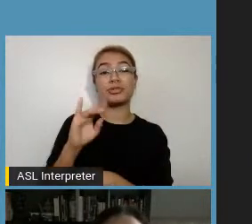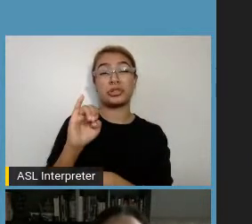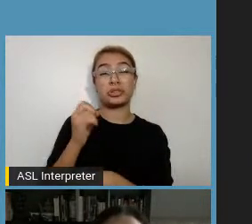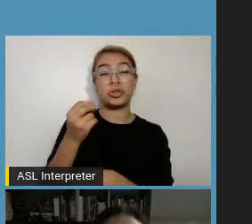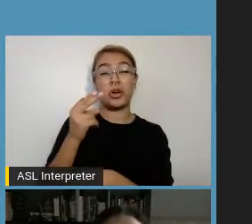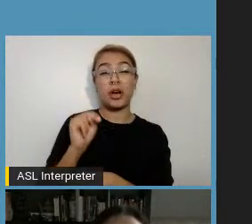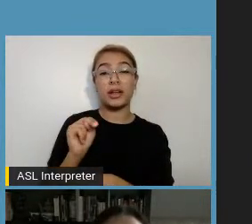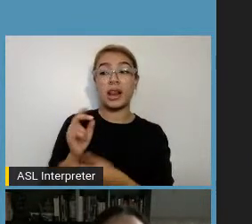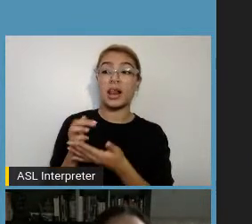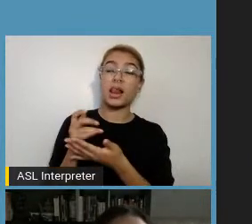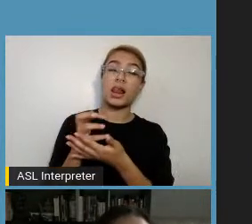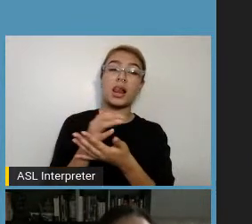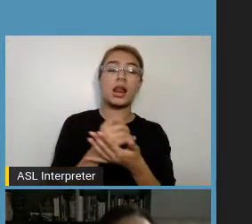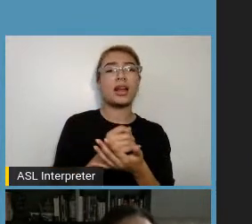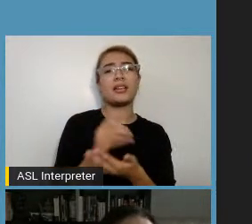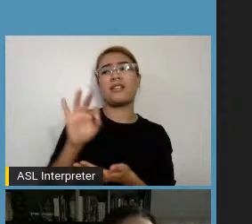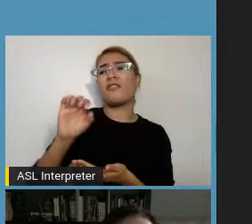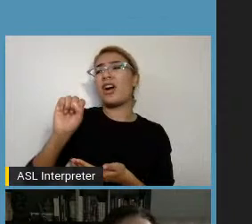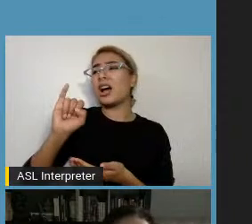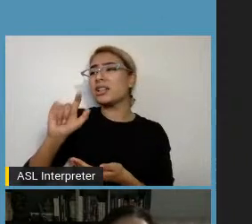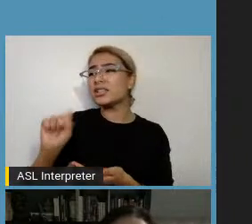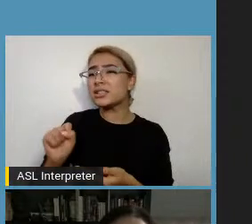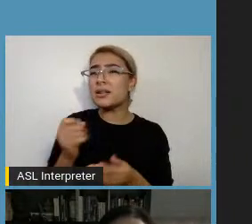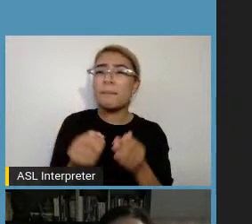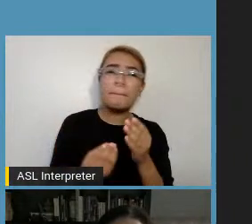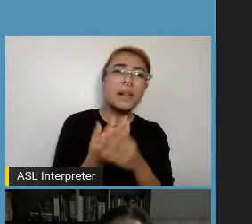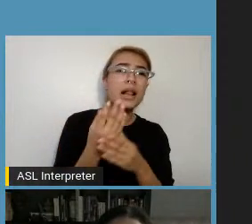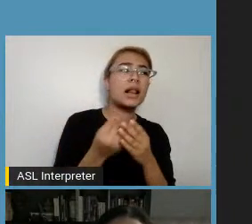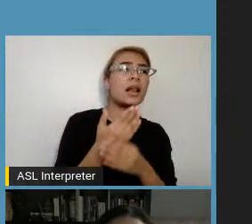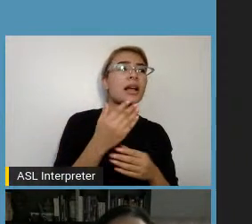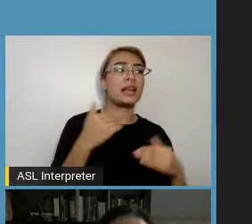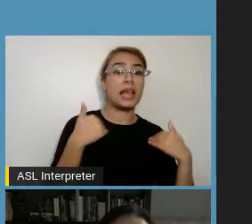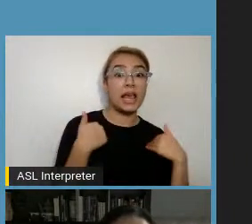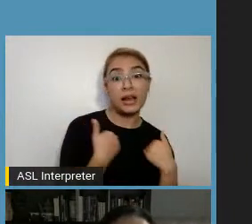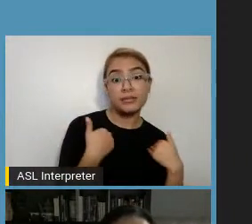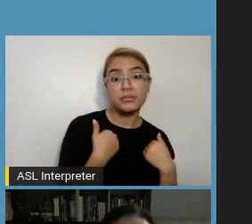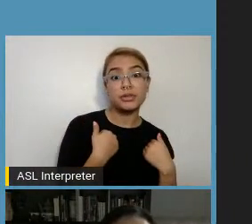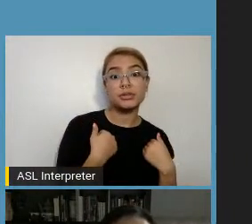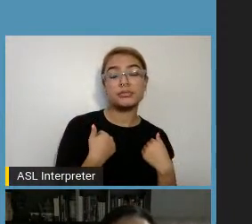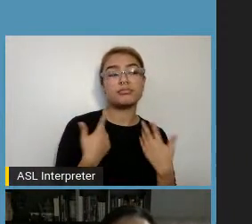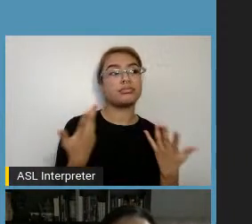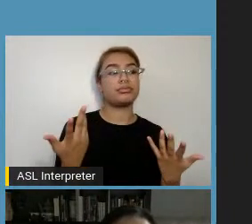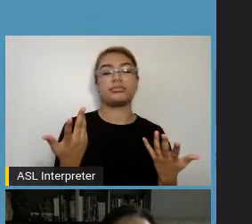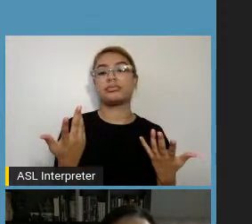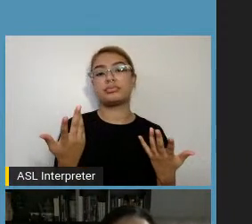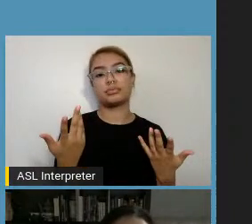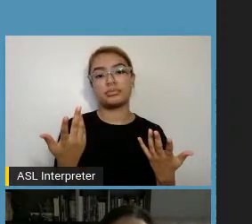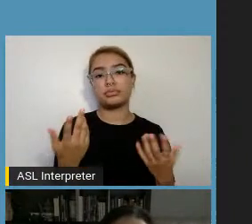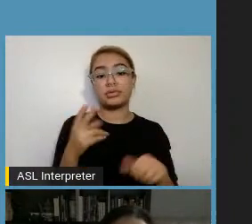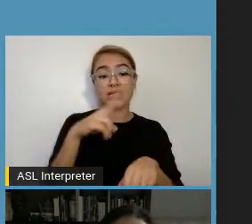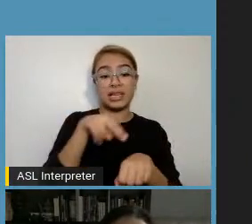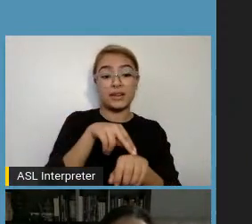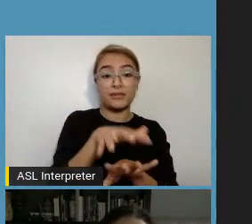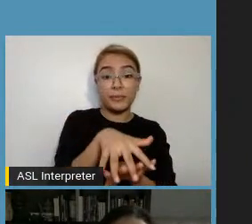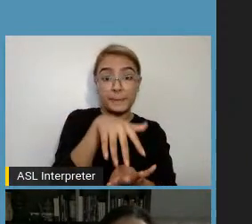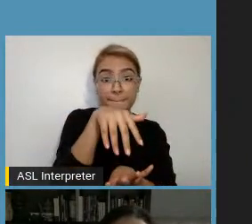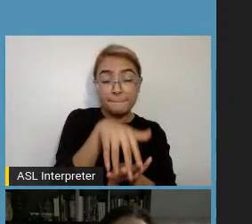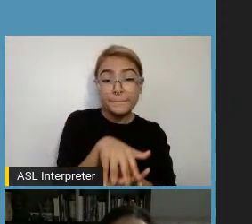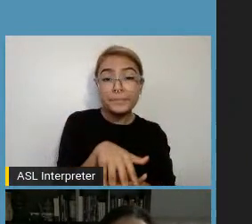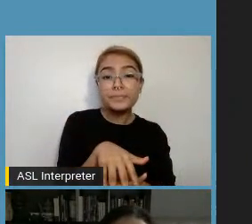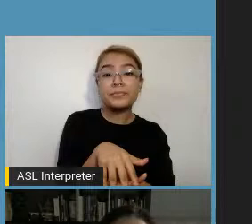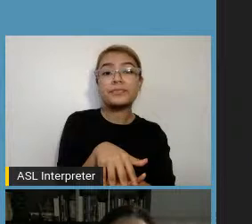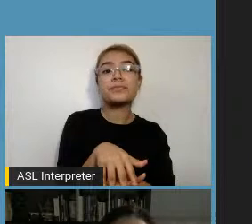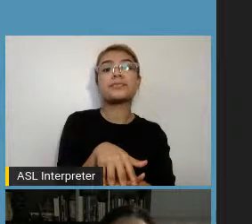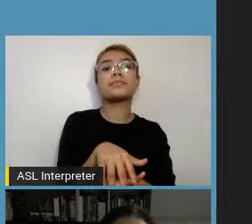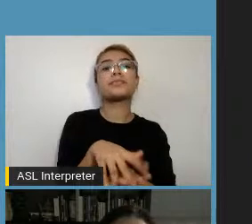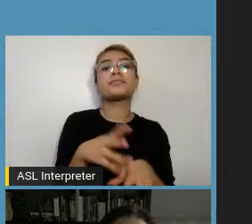from fossils, plants, and animals to Native American. There's so many